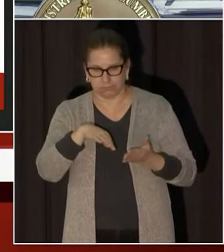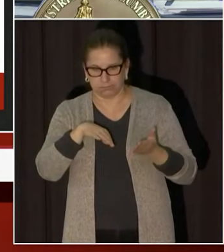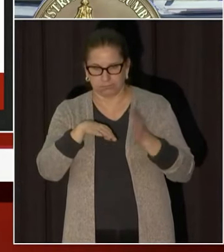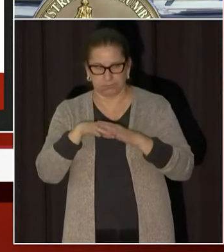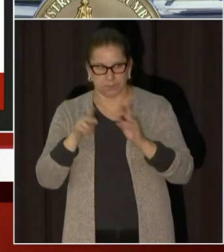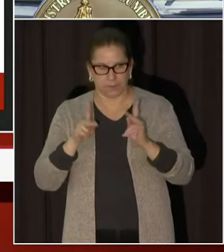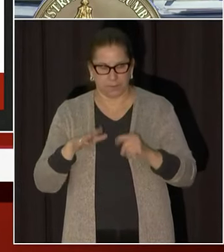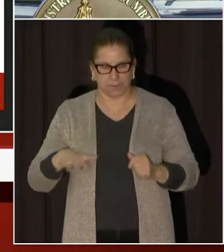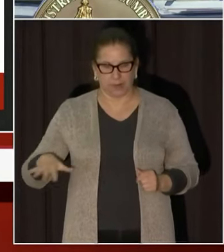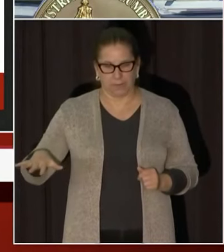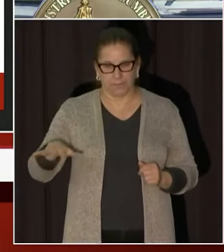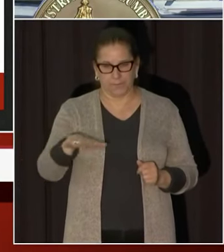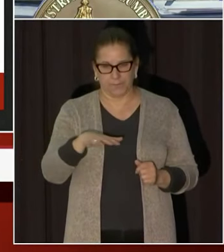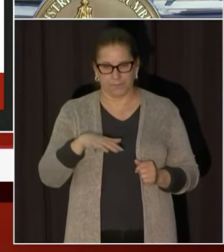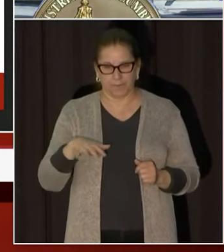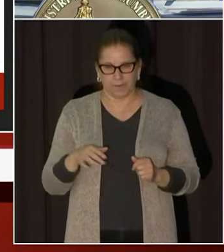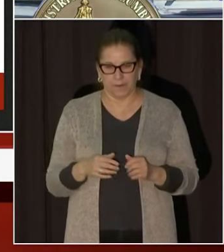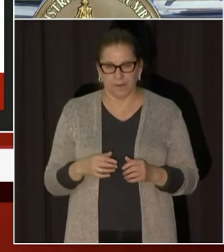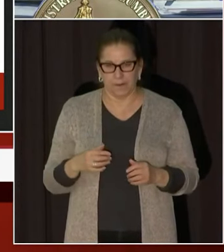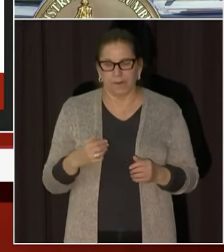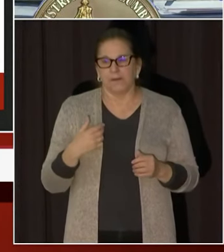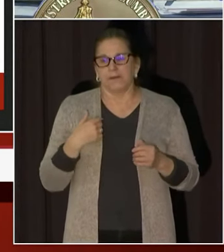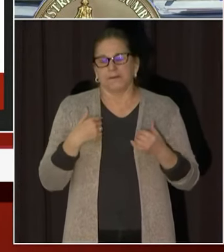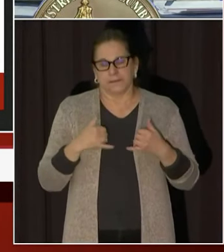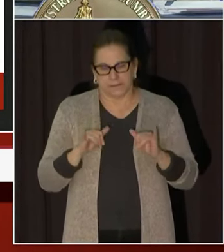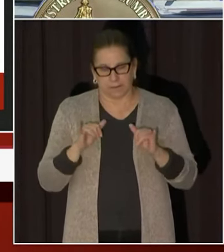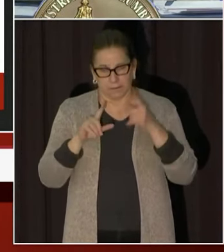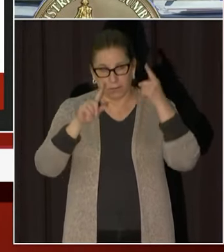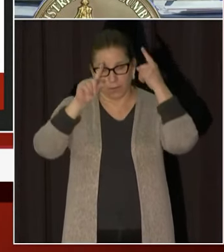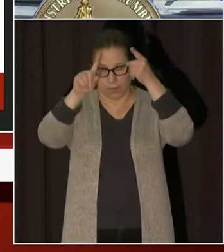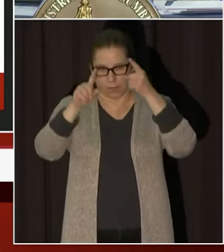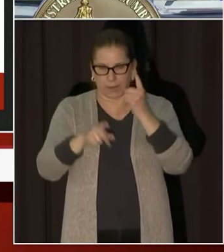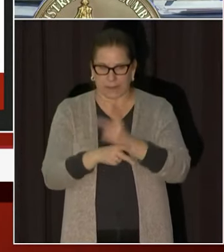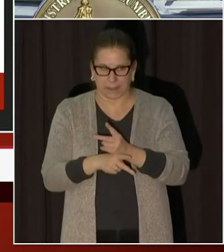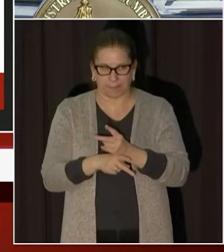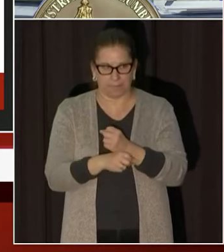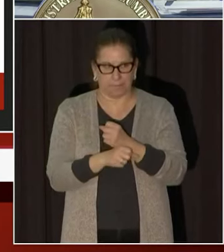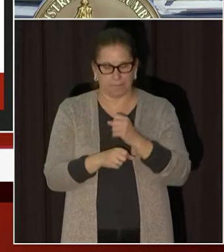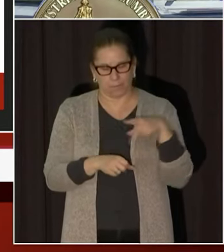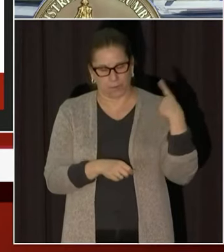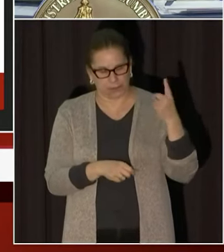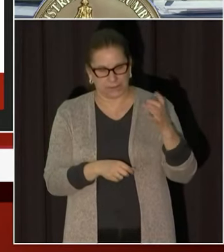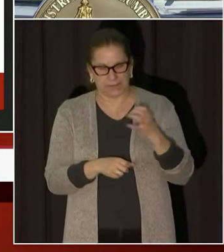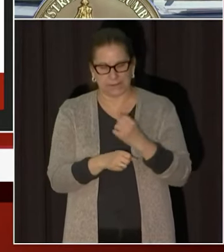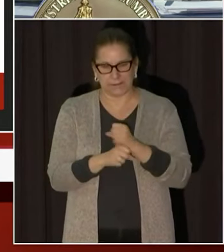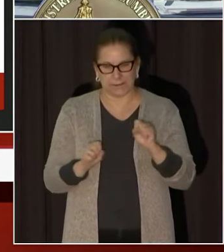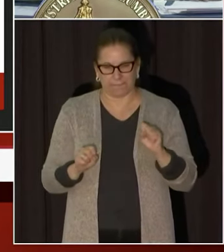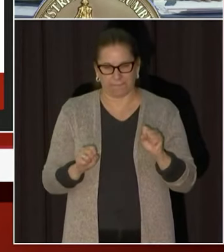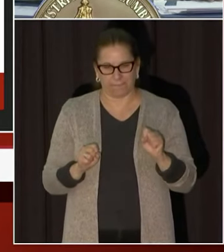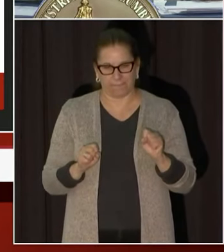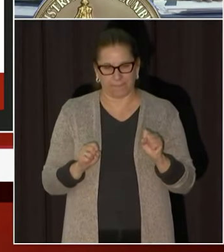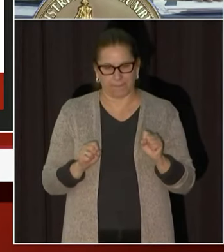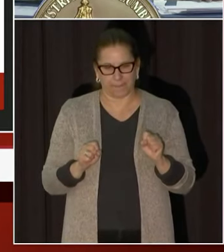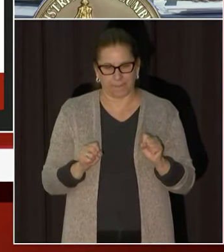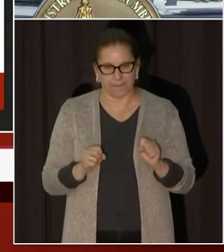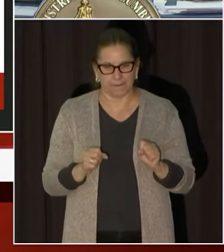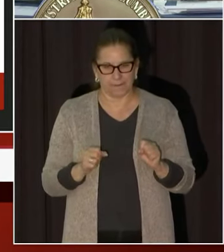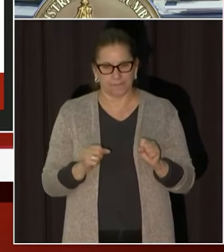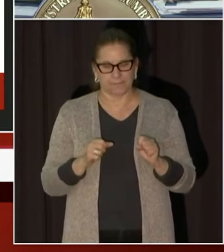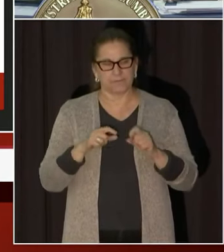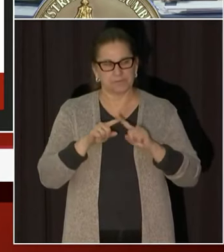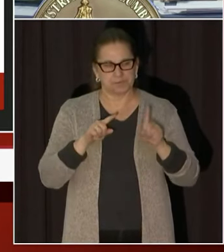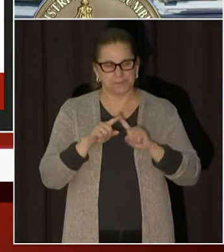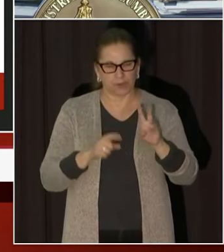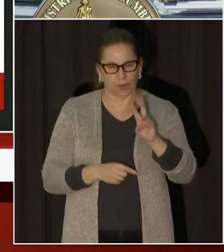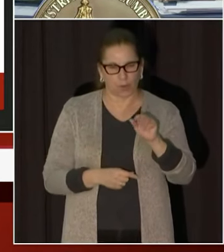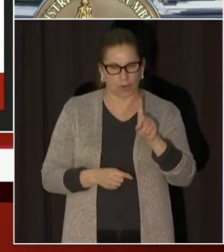can keep Washingtonians safe. We have been releasing cases by ward for several weeks,